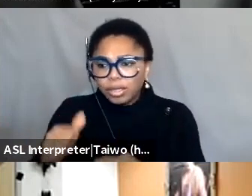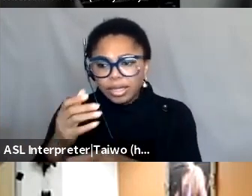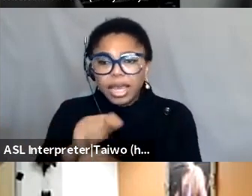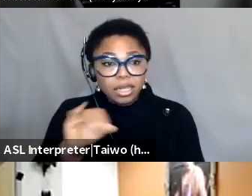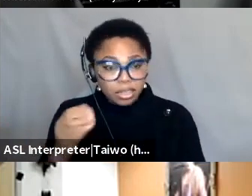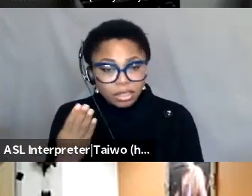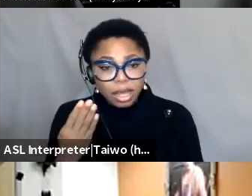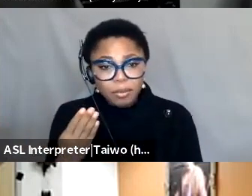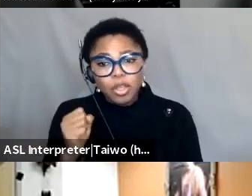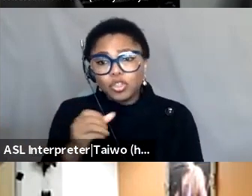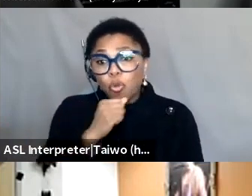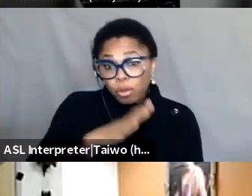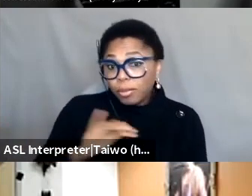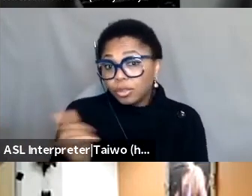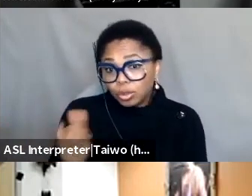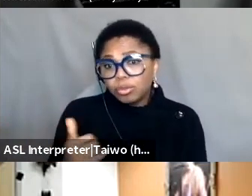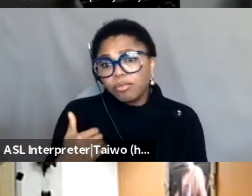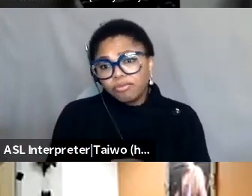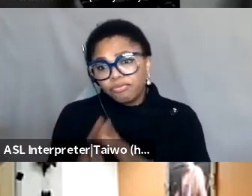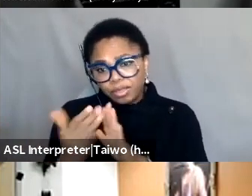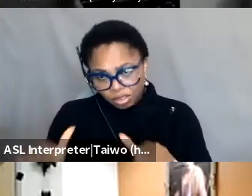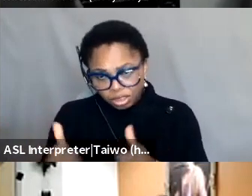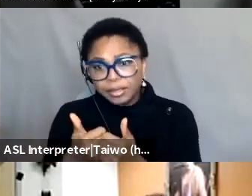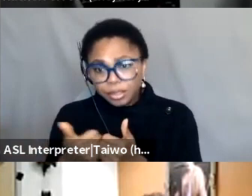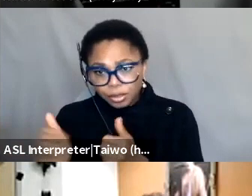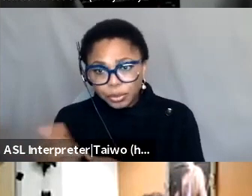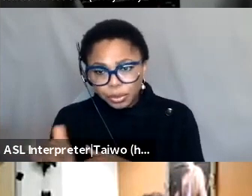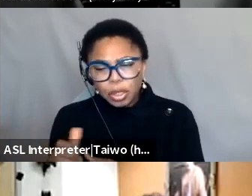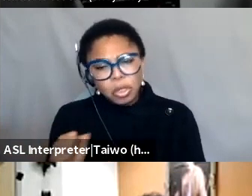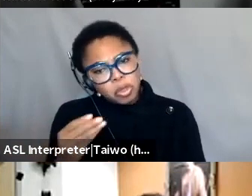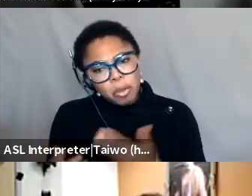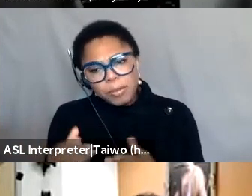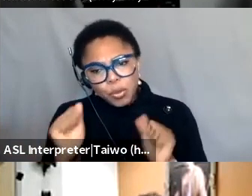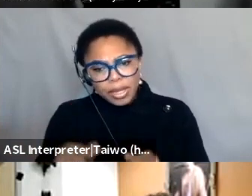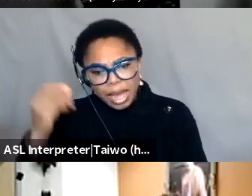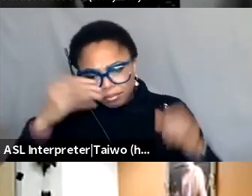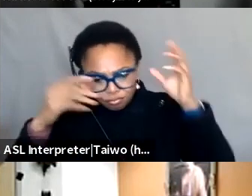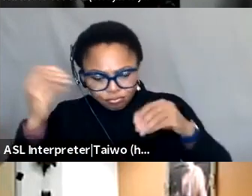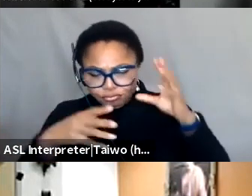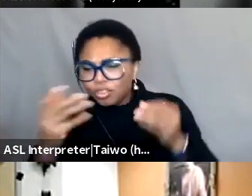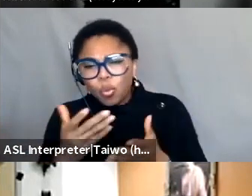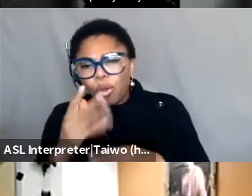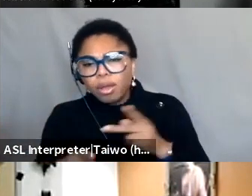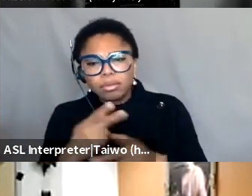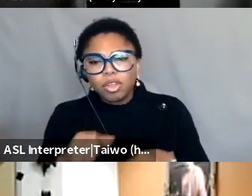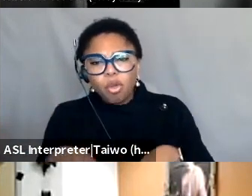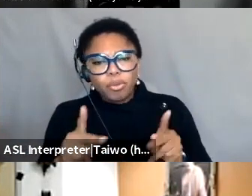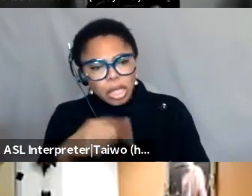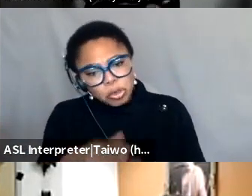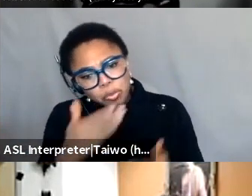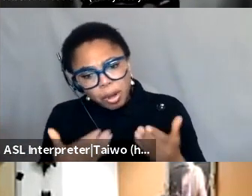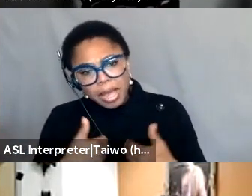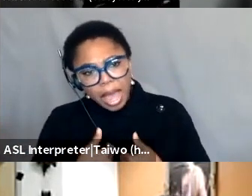so women also face those challenges. So what are some, maybe we can brainstorm together about what are some opportunities that you